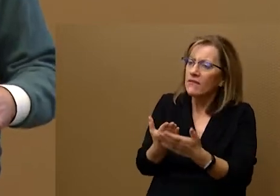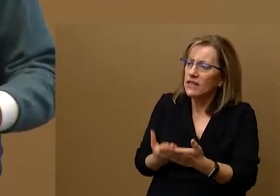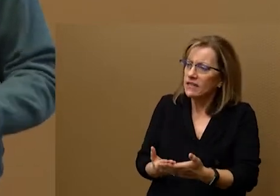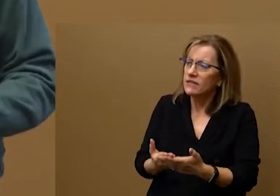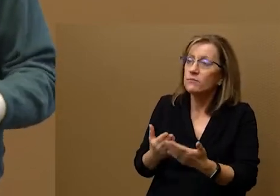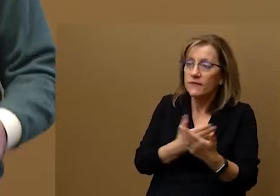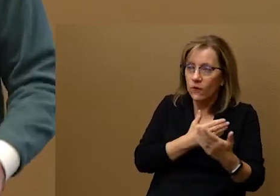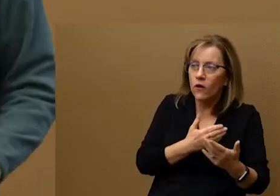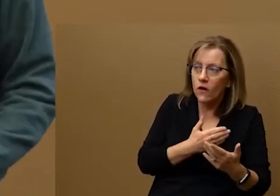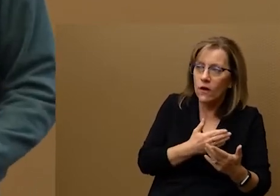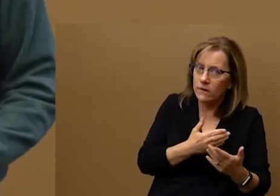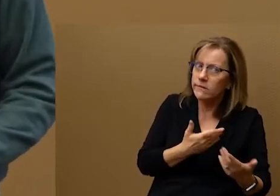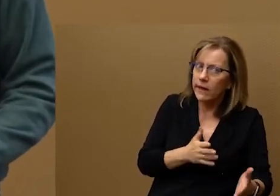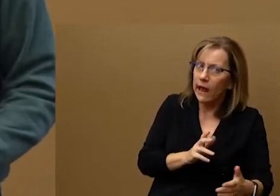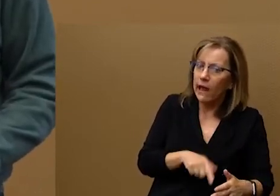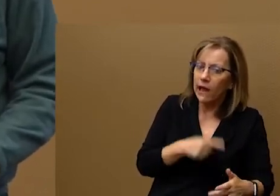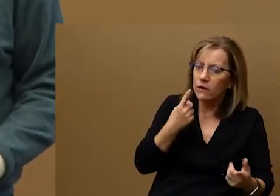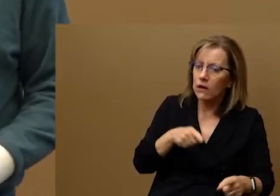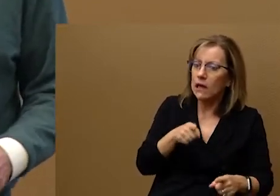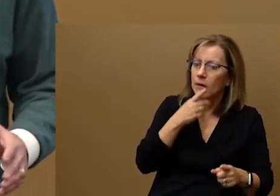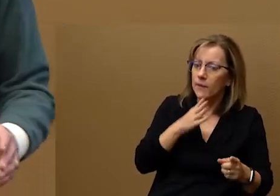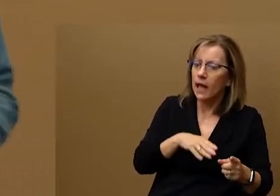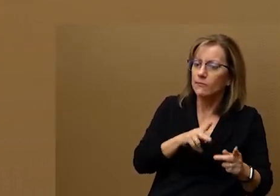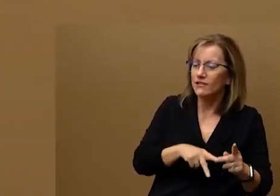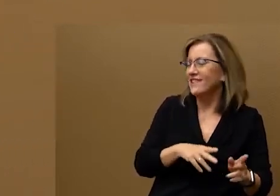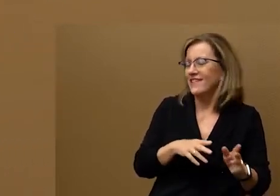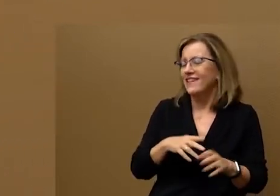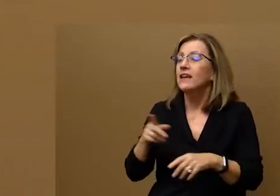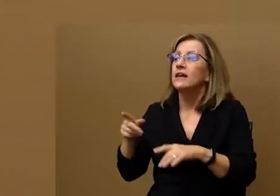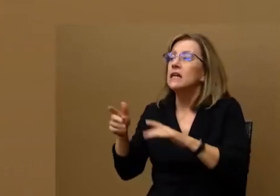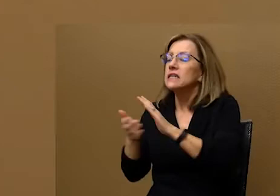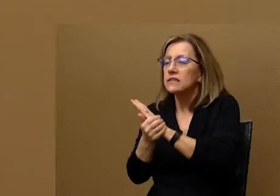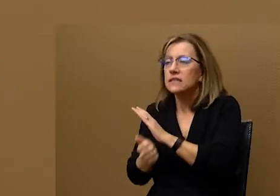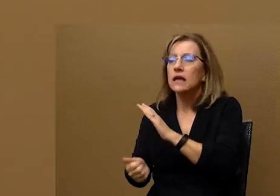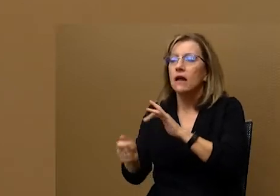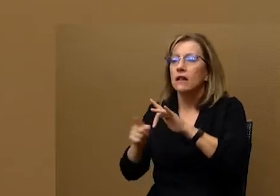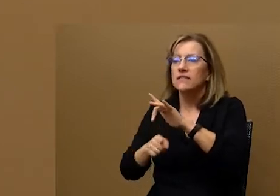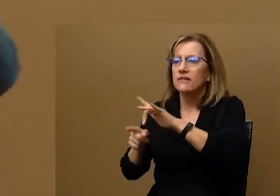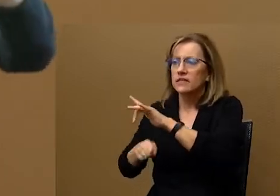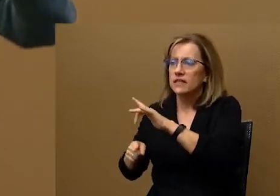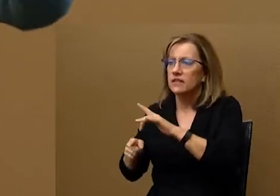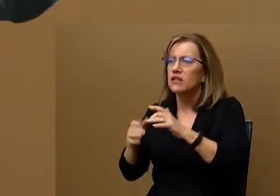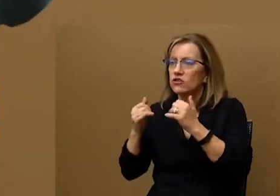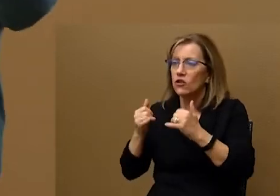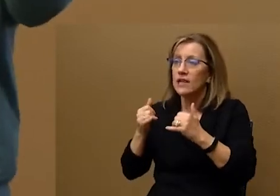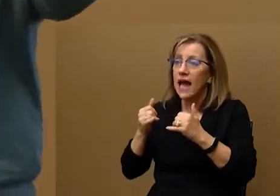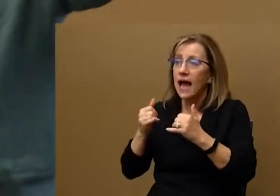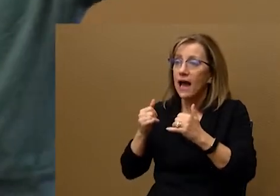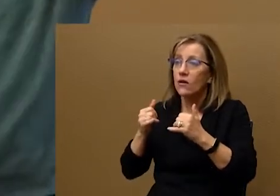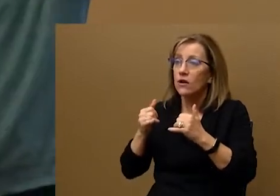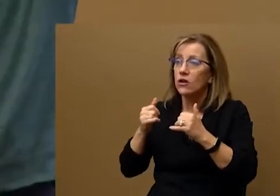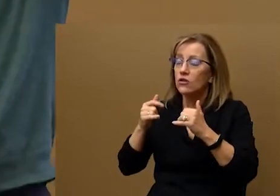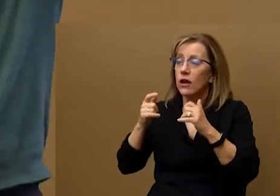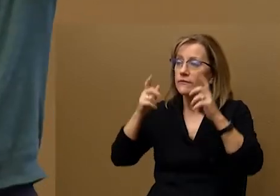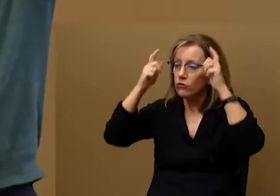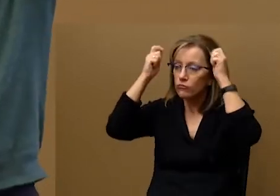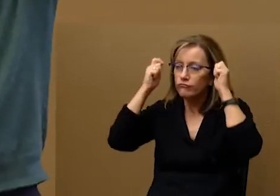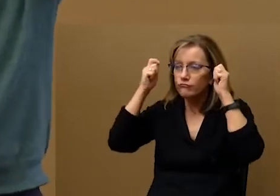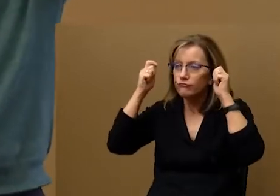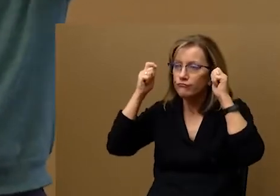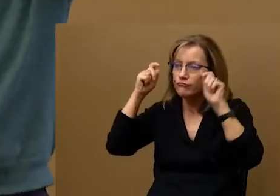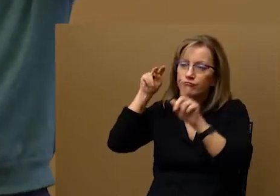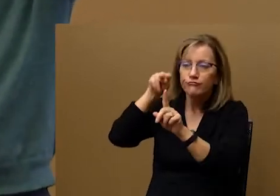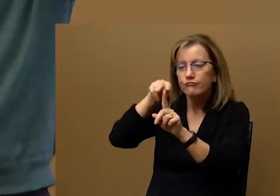lot of evidence before I go there. I think skill deficit. Now so if you turn your head around and you're putting on